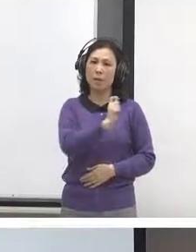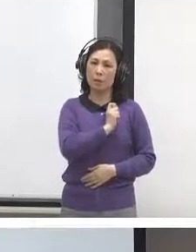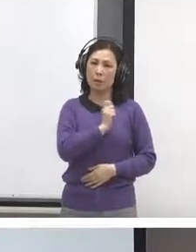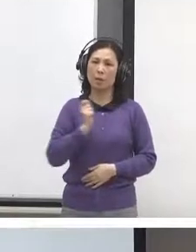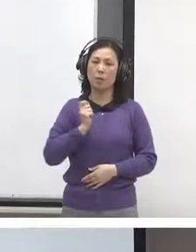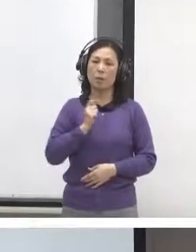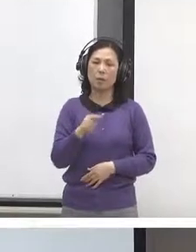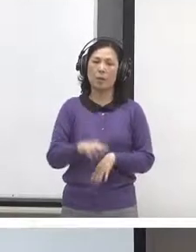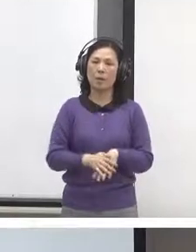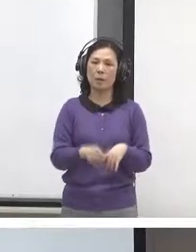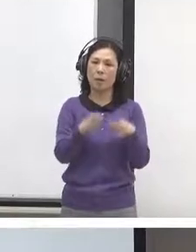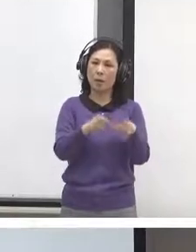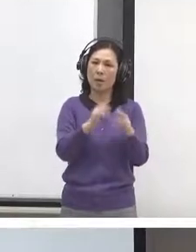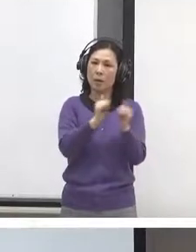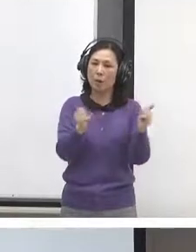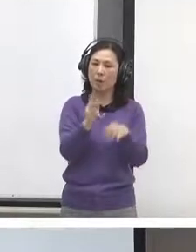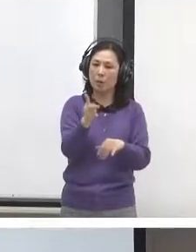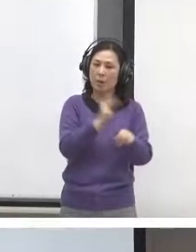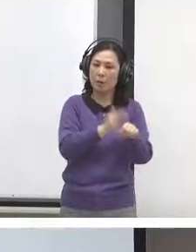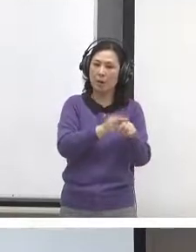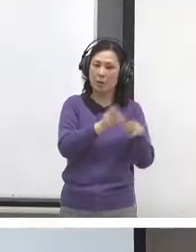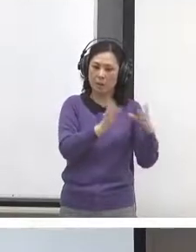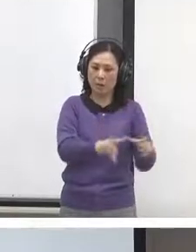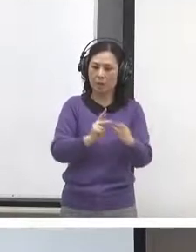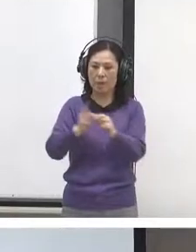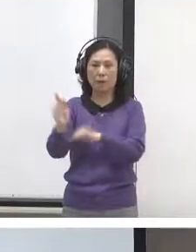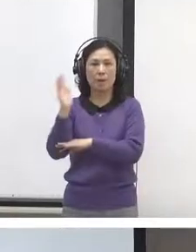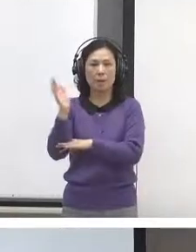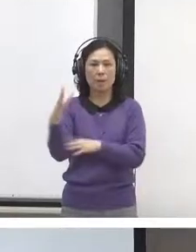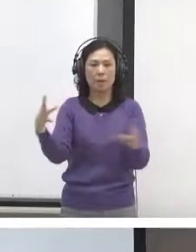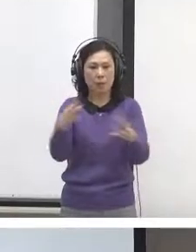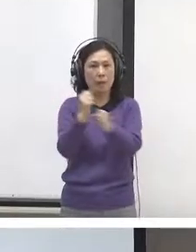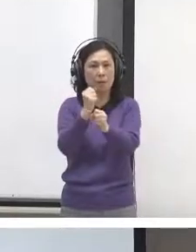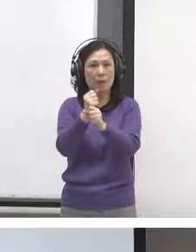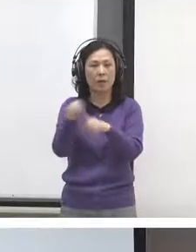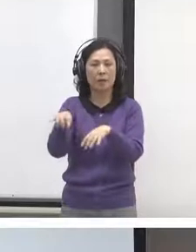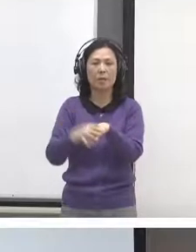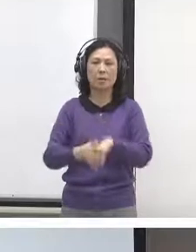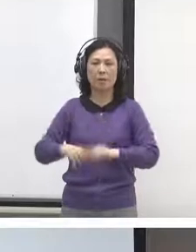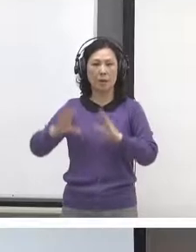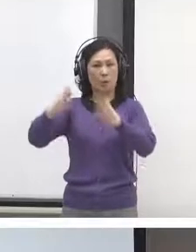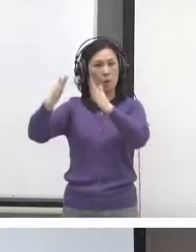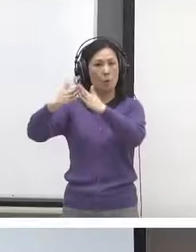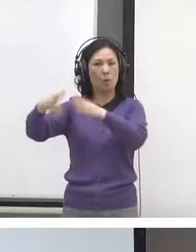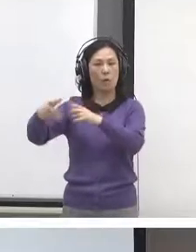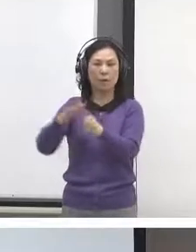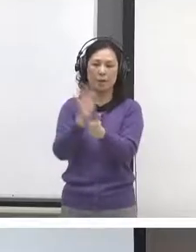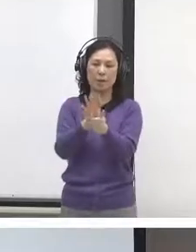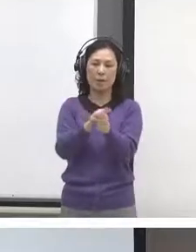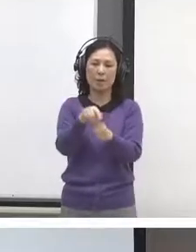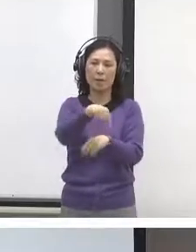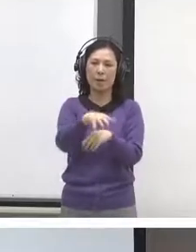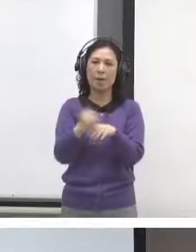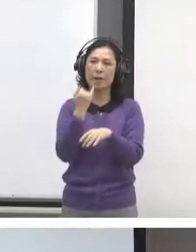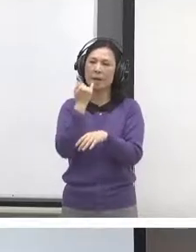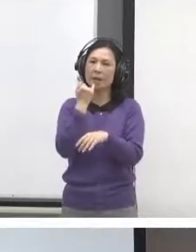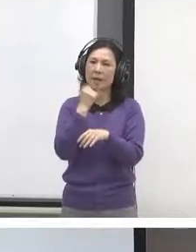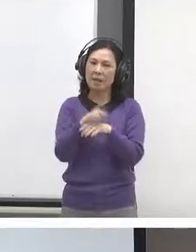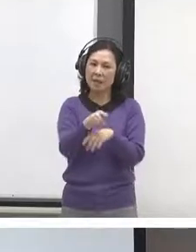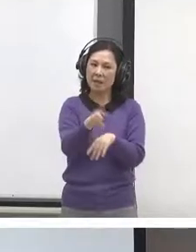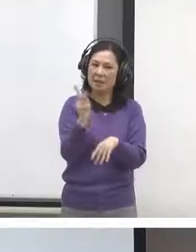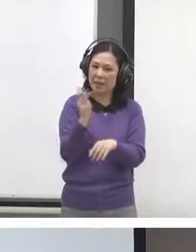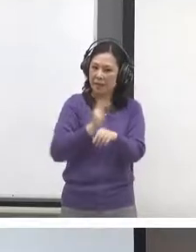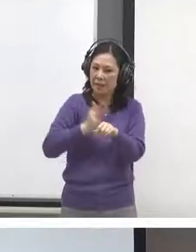for Canada, a national non-for-profit that helps governments to better address issues of tech and design and acts as a sort of steward for the civic tech movement in